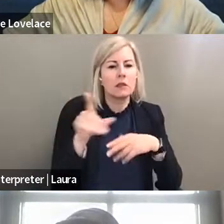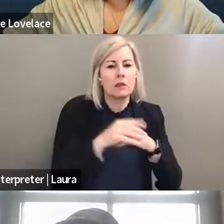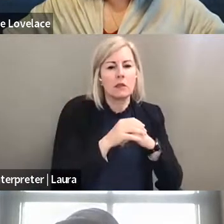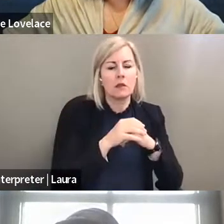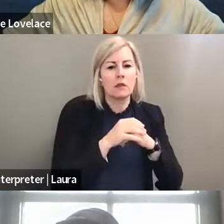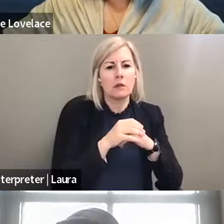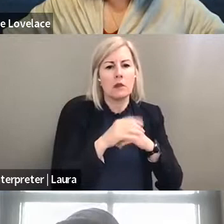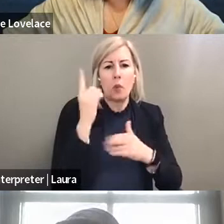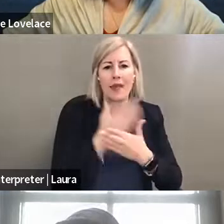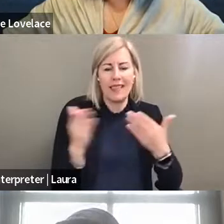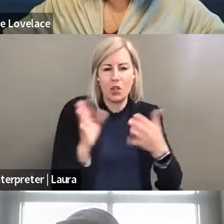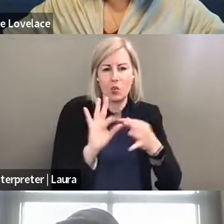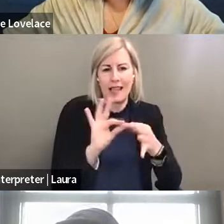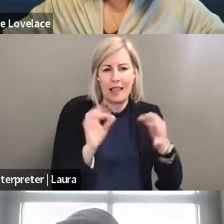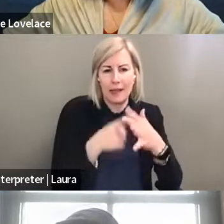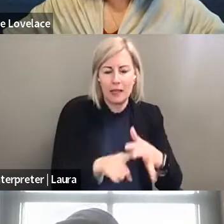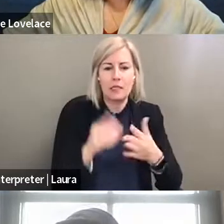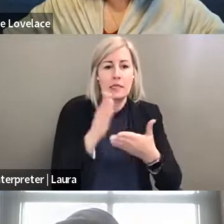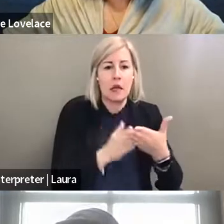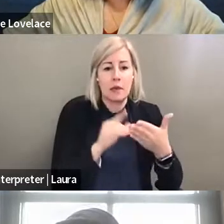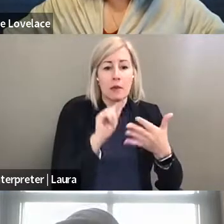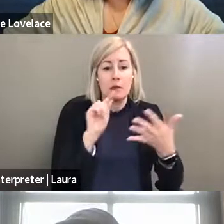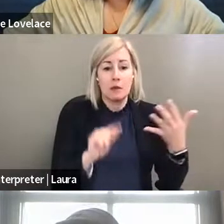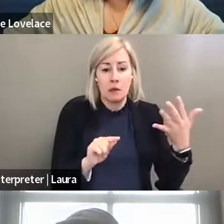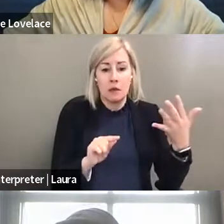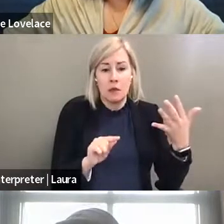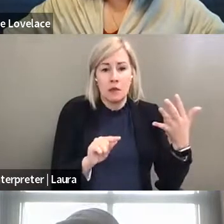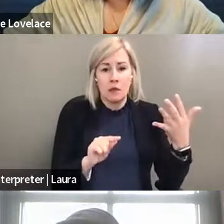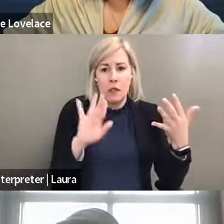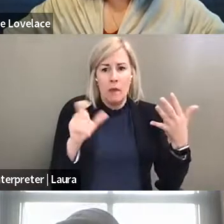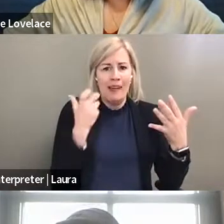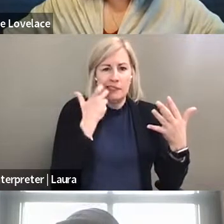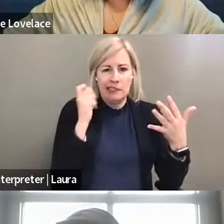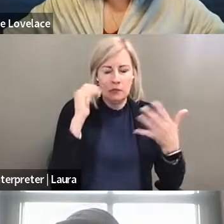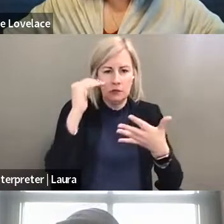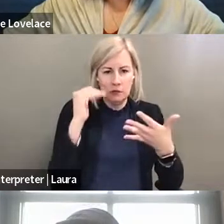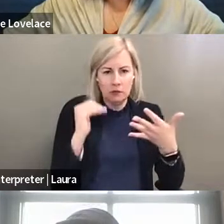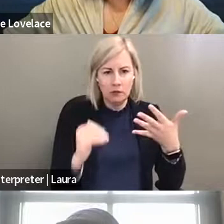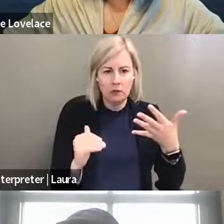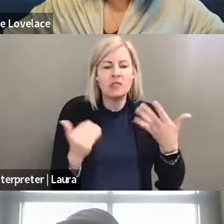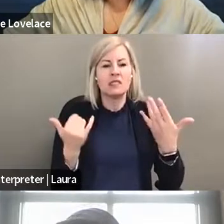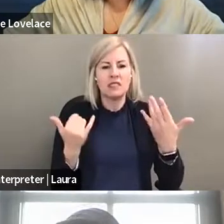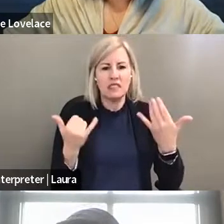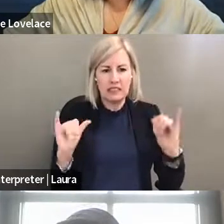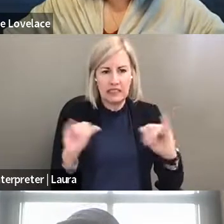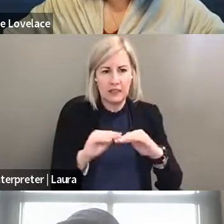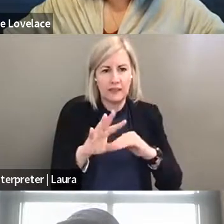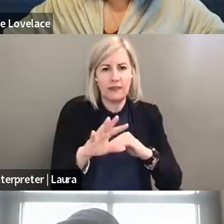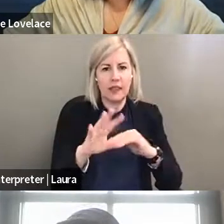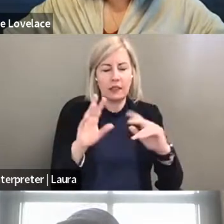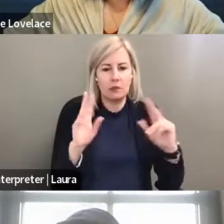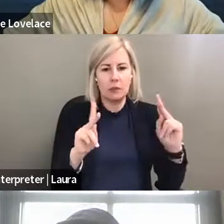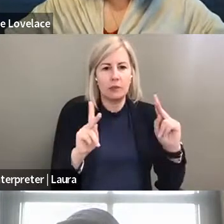you said in the beginning there is that some of these now, so those bills you just listed out definitely still affect people with living in Iowa